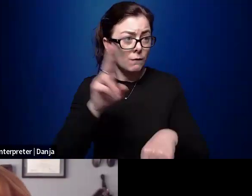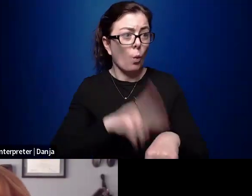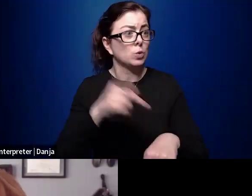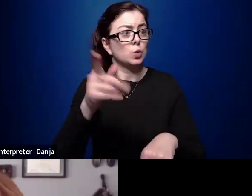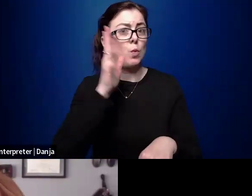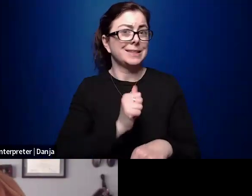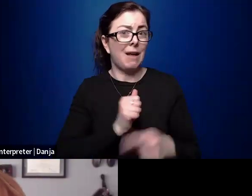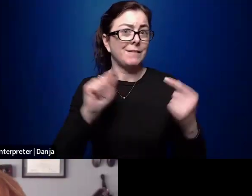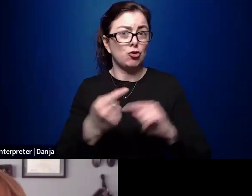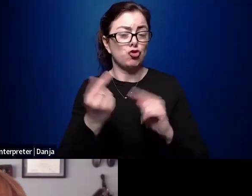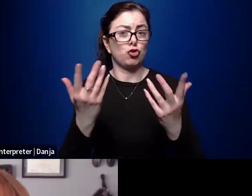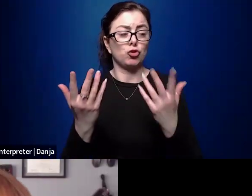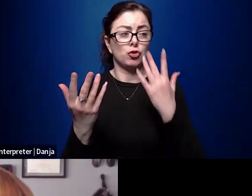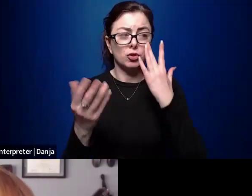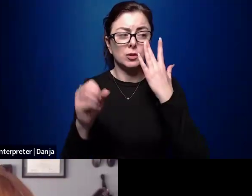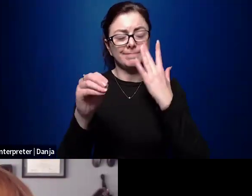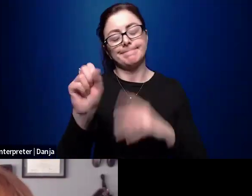that definitely happened.